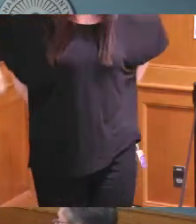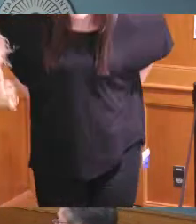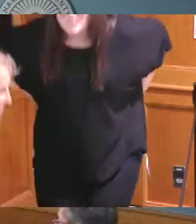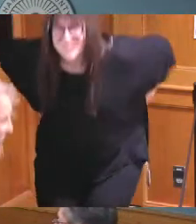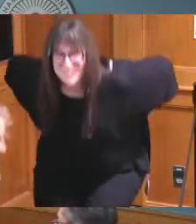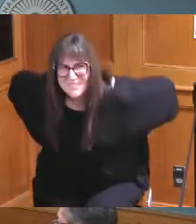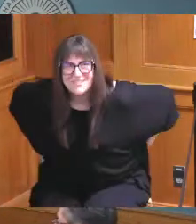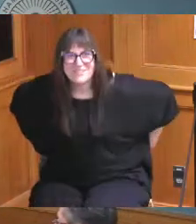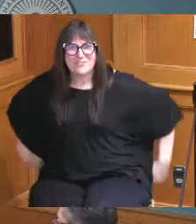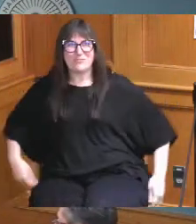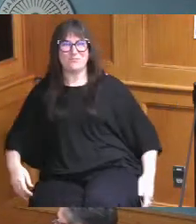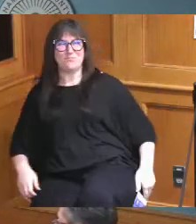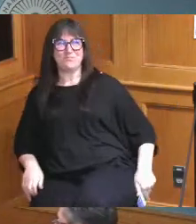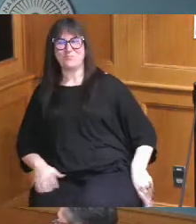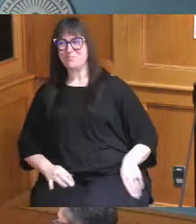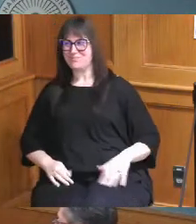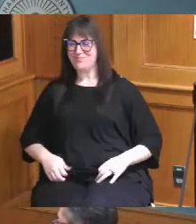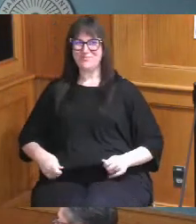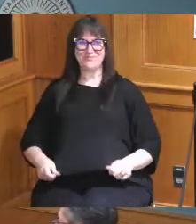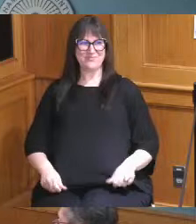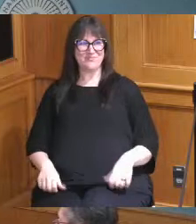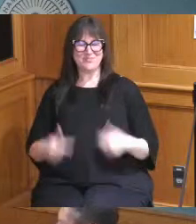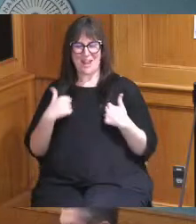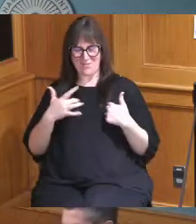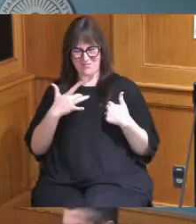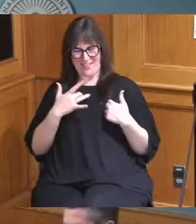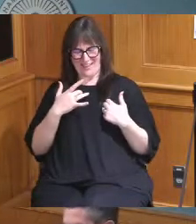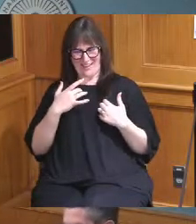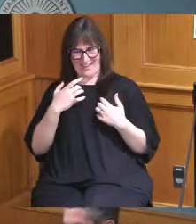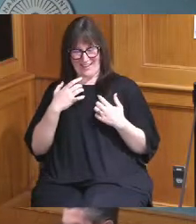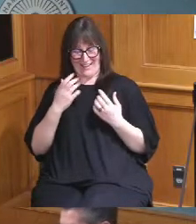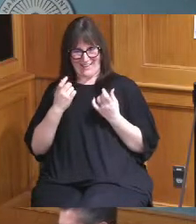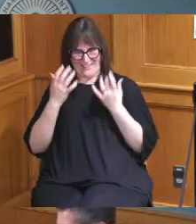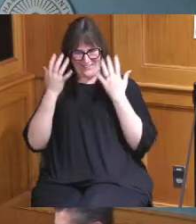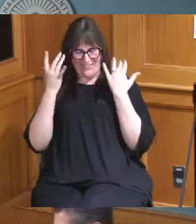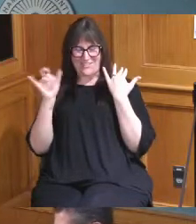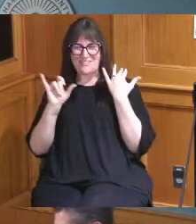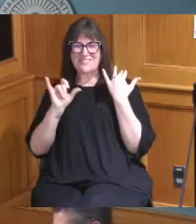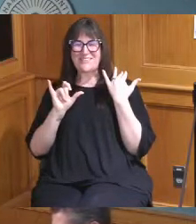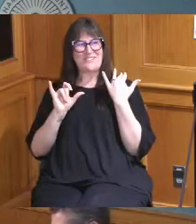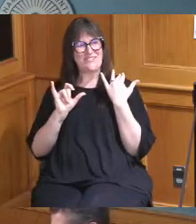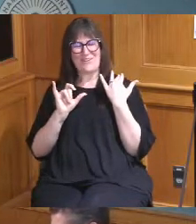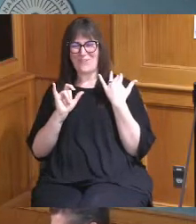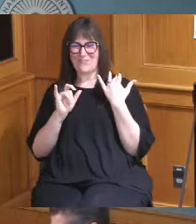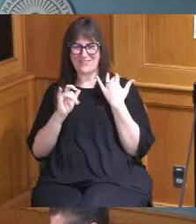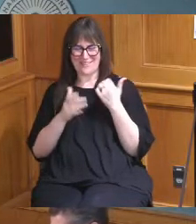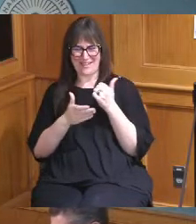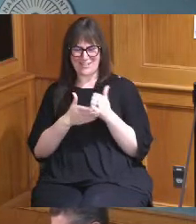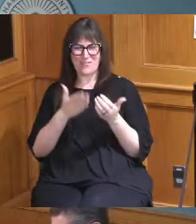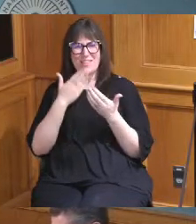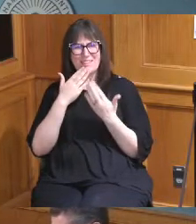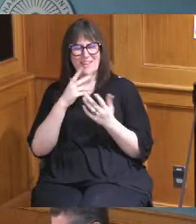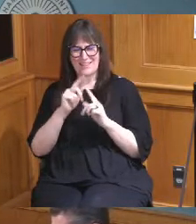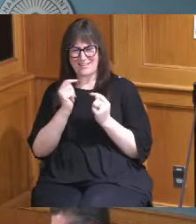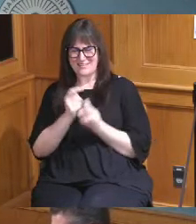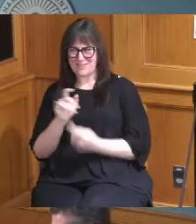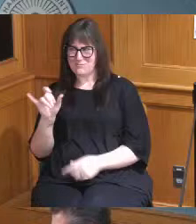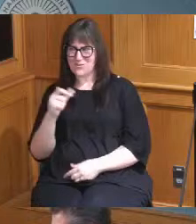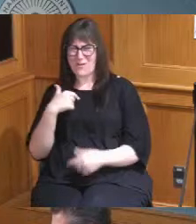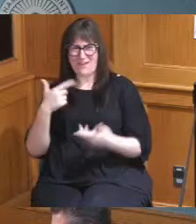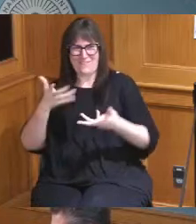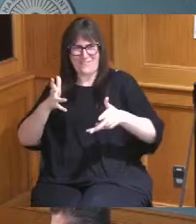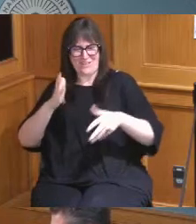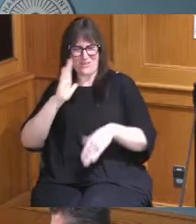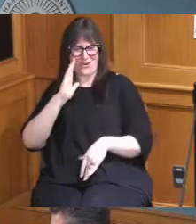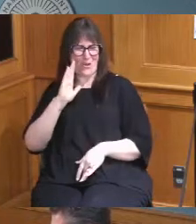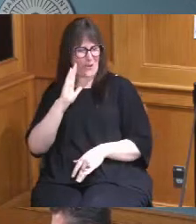Yeah, very helpful. I mean, I'm a little overwhelmed myself, very helpful. And thank you to the team here that I know helps